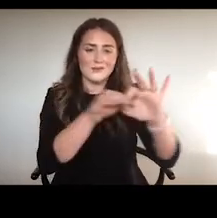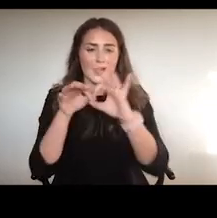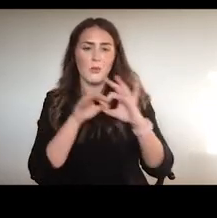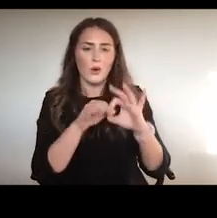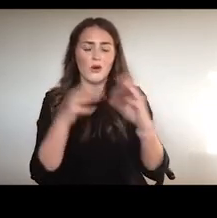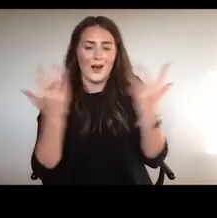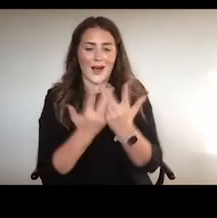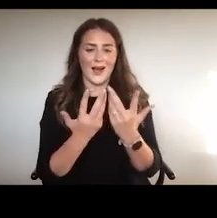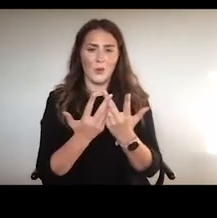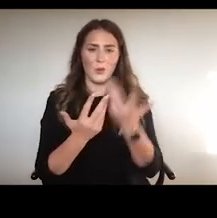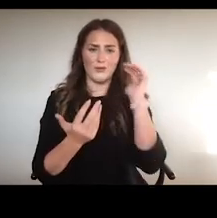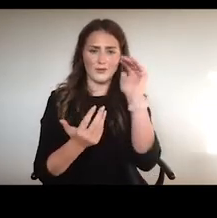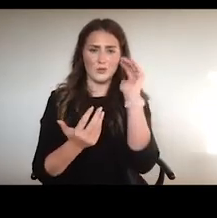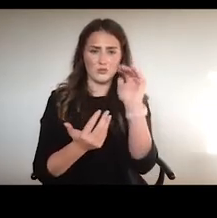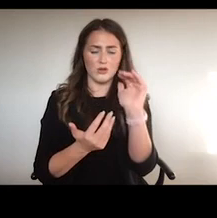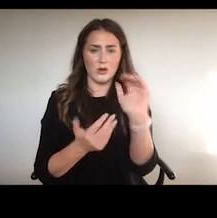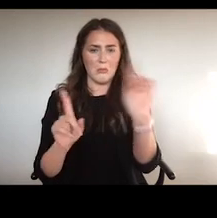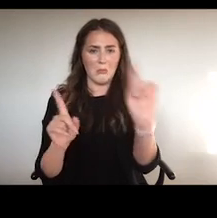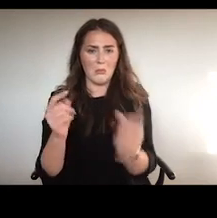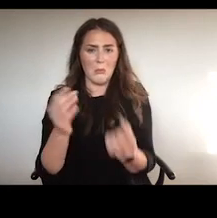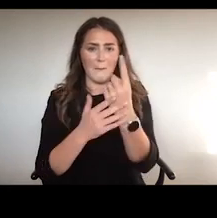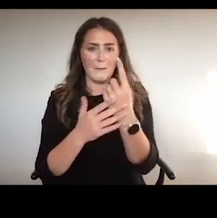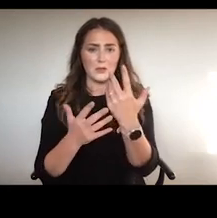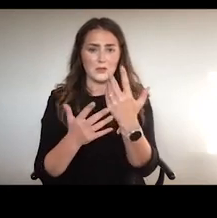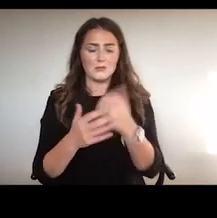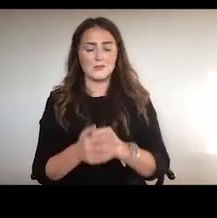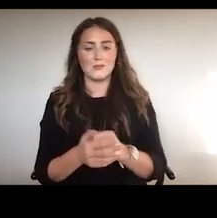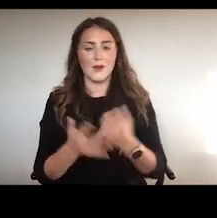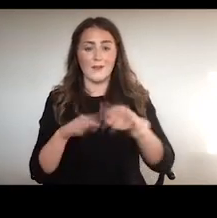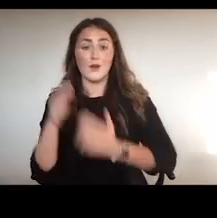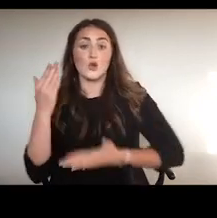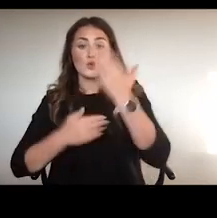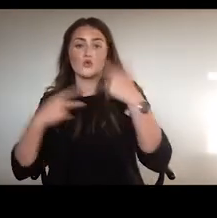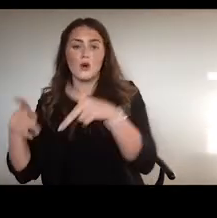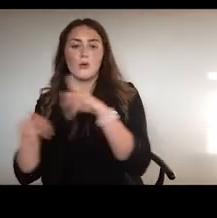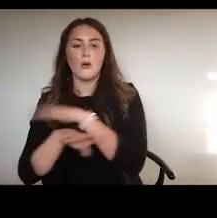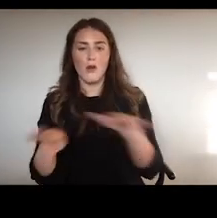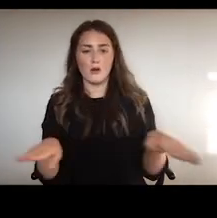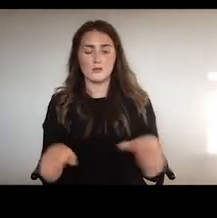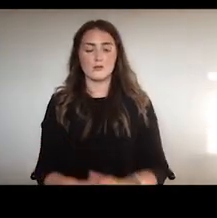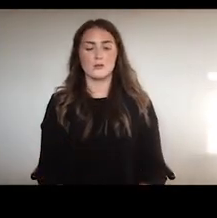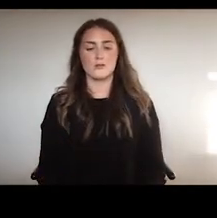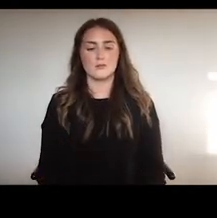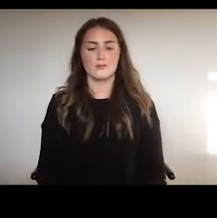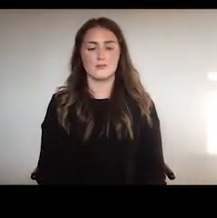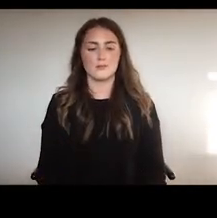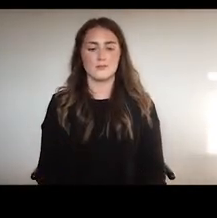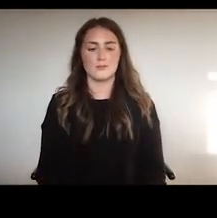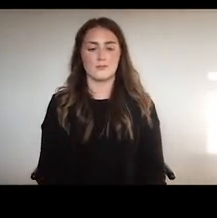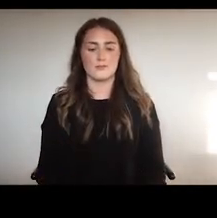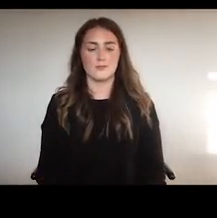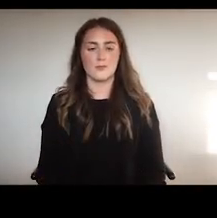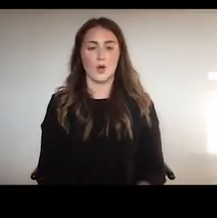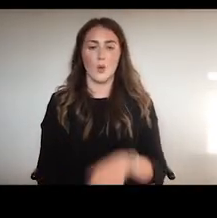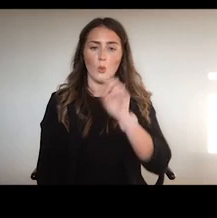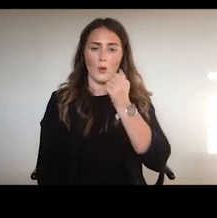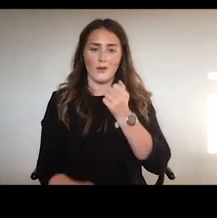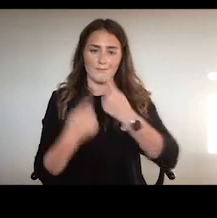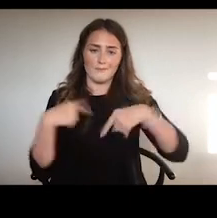We've carefully assessed the road network in the area and predicted how it might perform in the future, with and without the new crossing, known